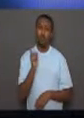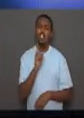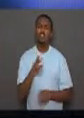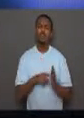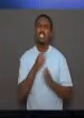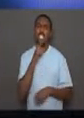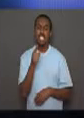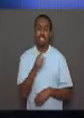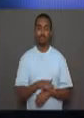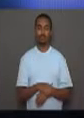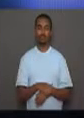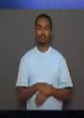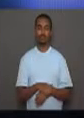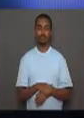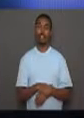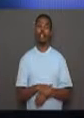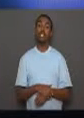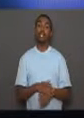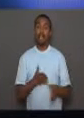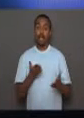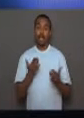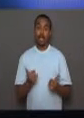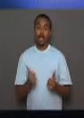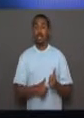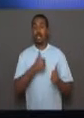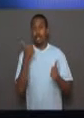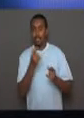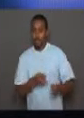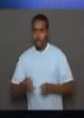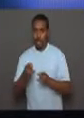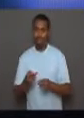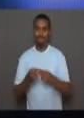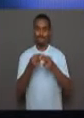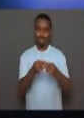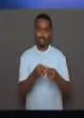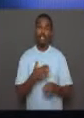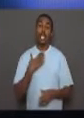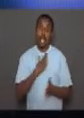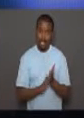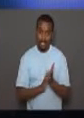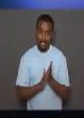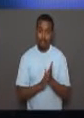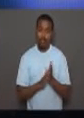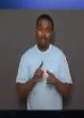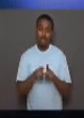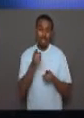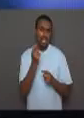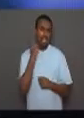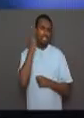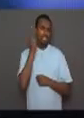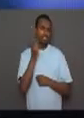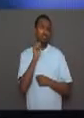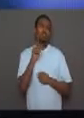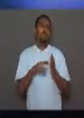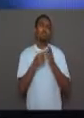do you mean?" Let me put it another way. "Excuse me, but I didn't